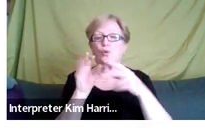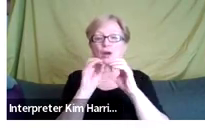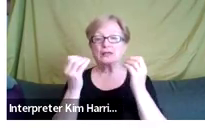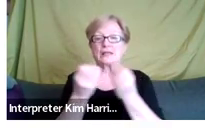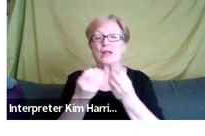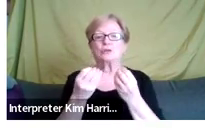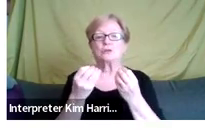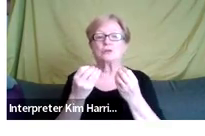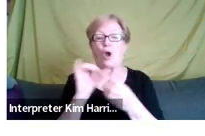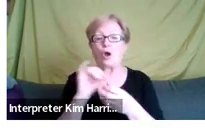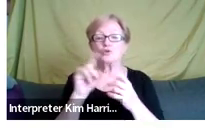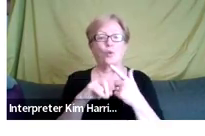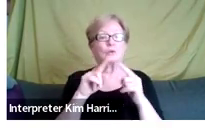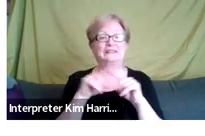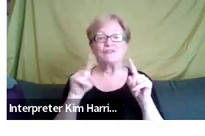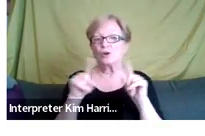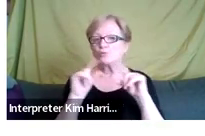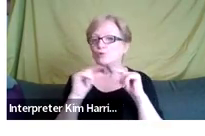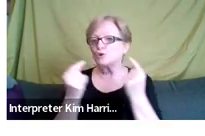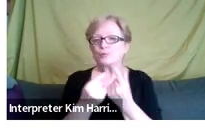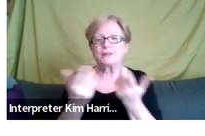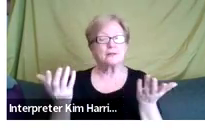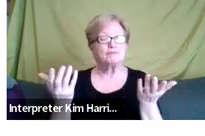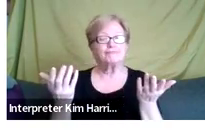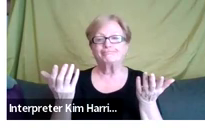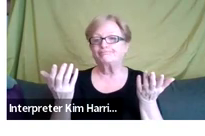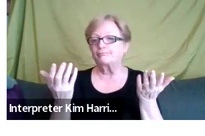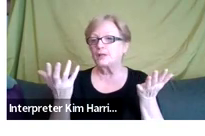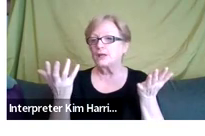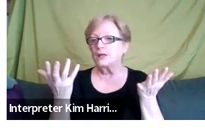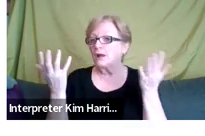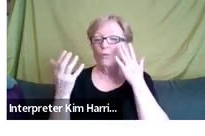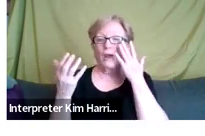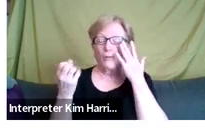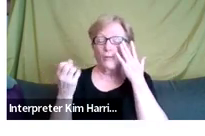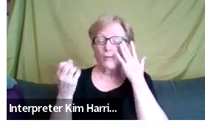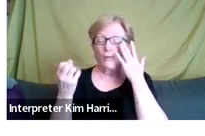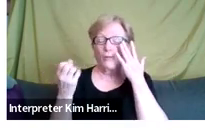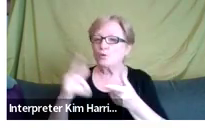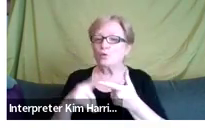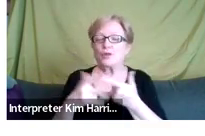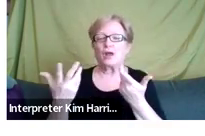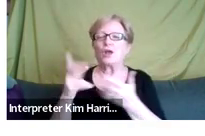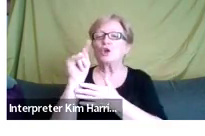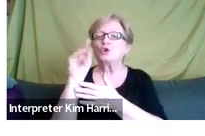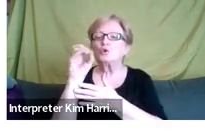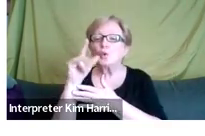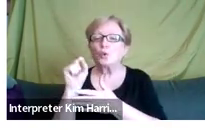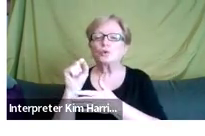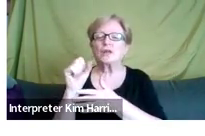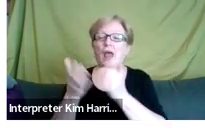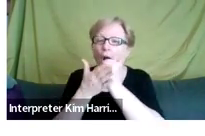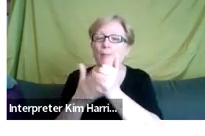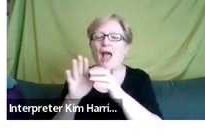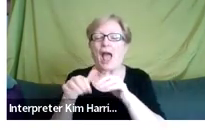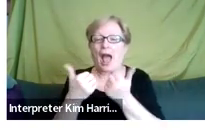to just different groups. And we'll basically give you the tools and let you know about different resources